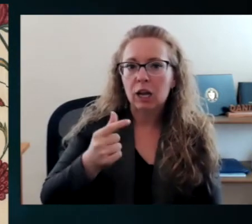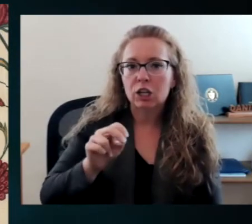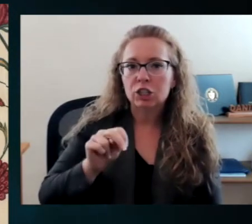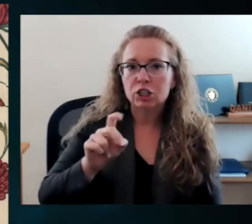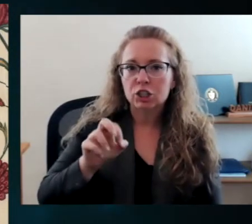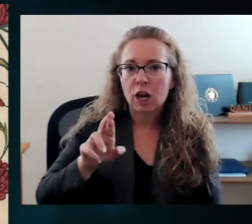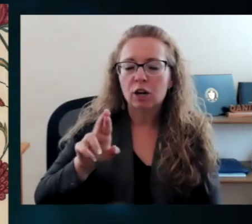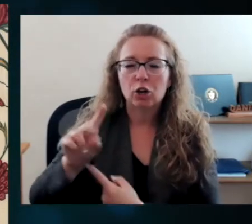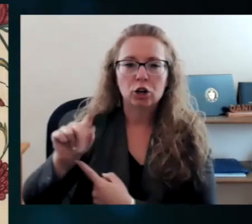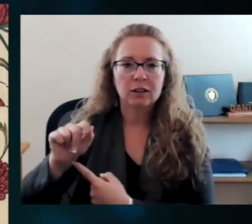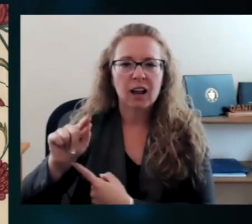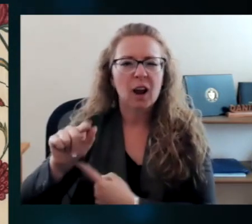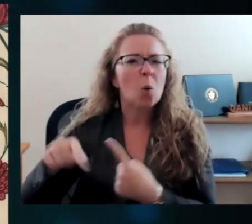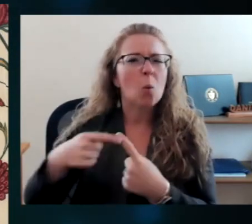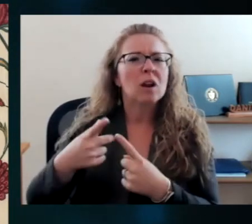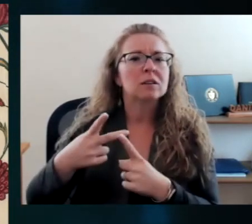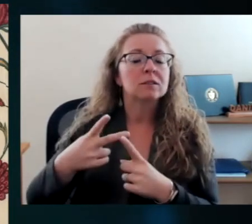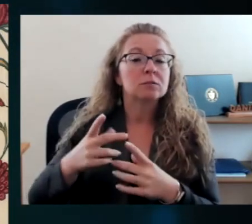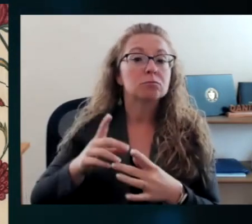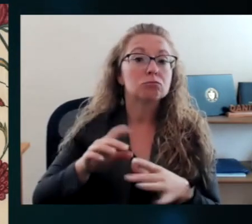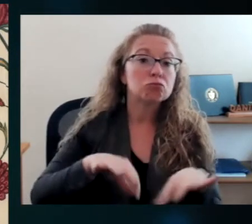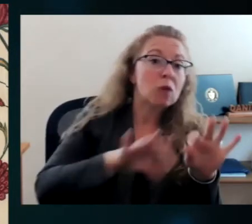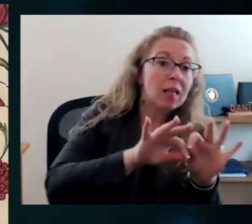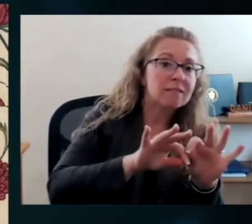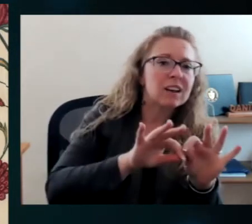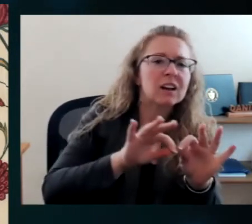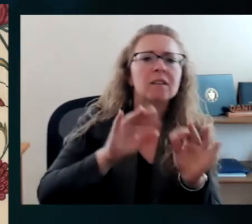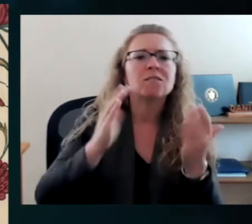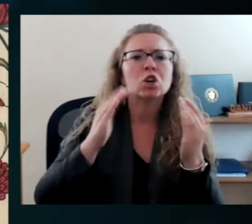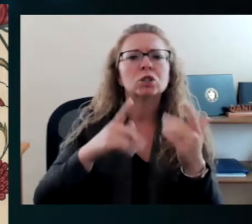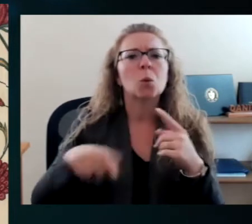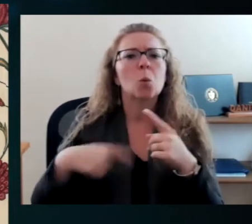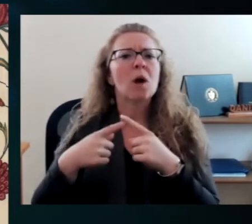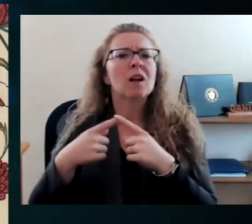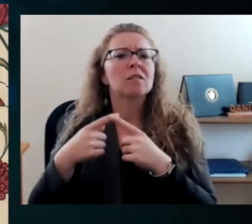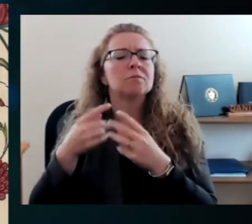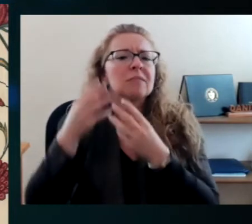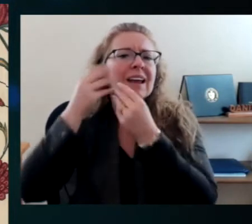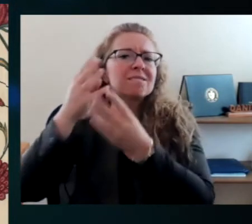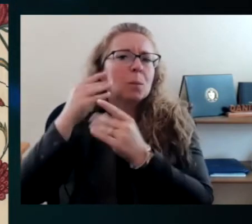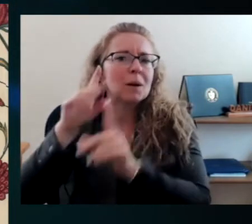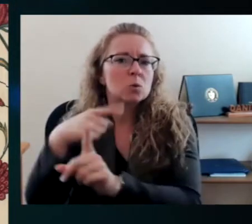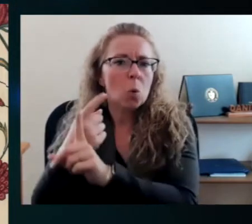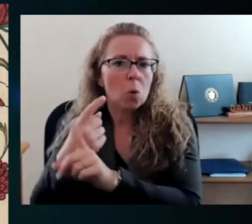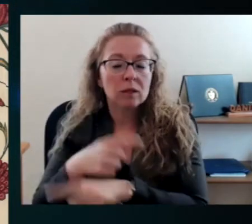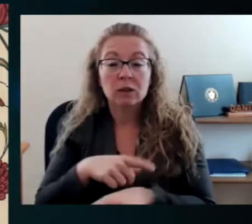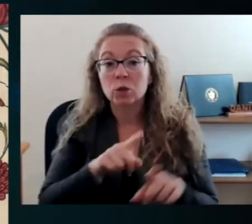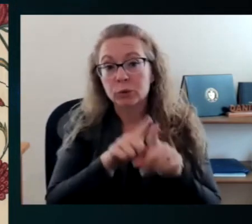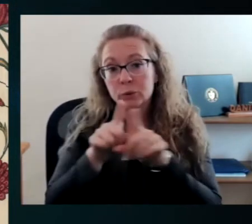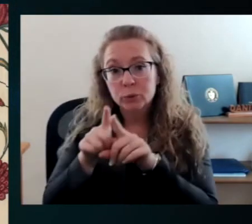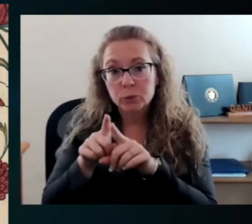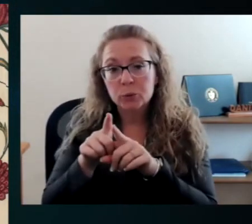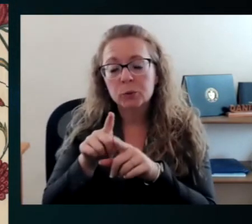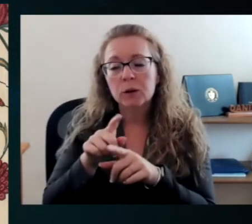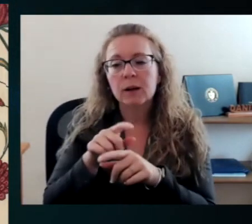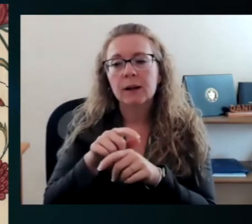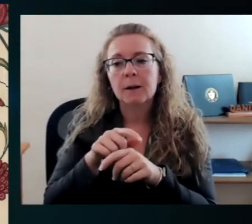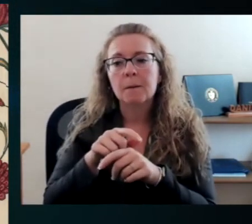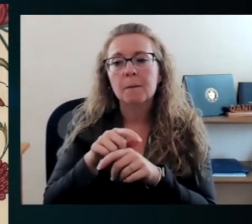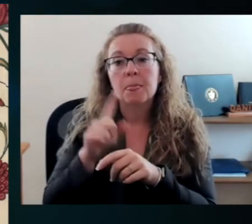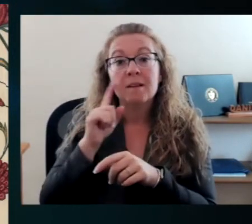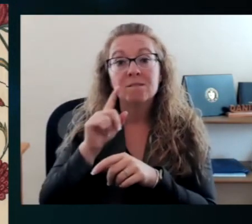relevant versus when is it just more information, or potentially in particular in the case of non-binary